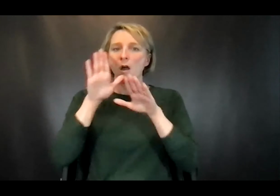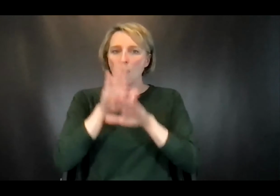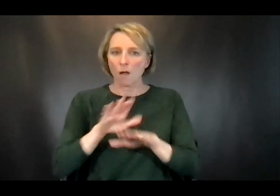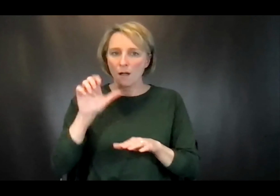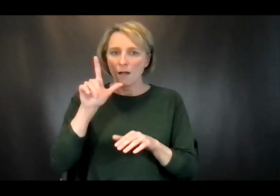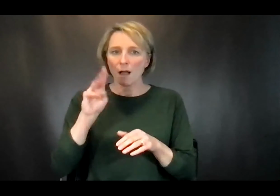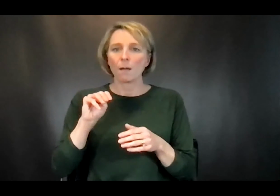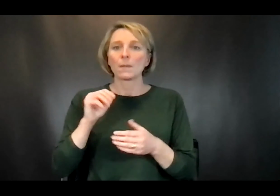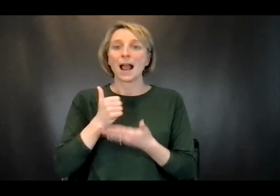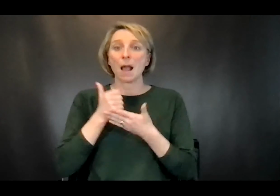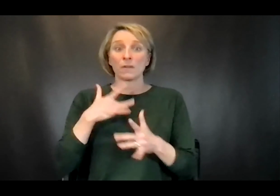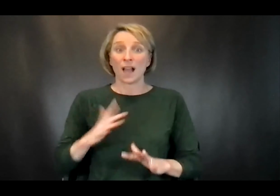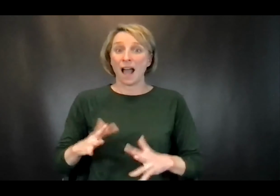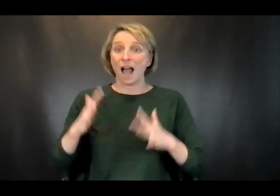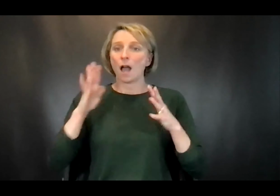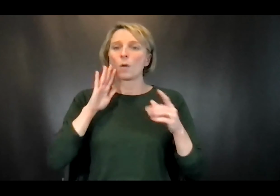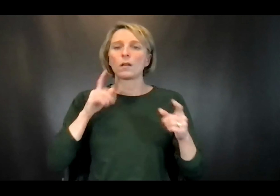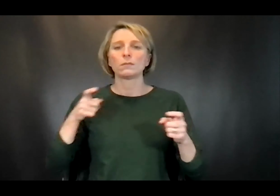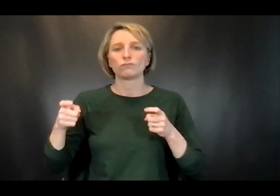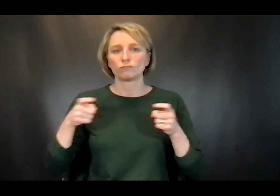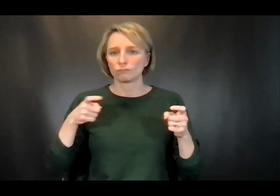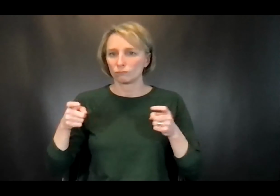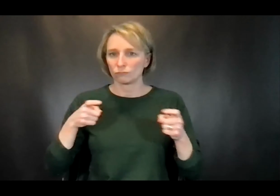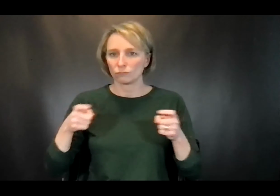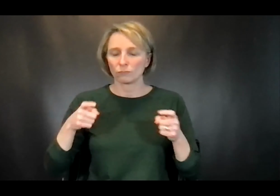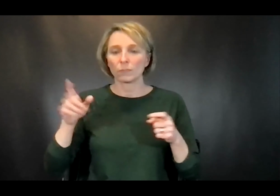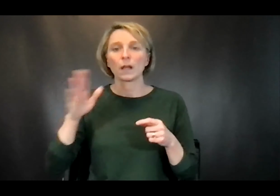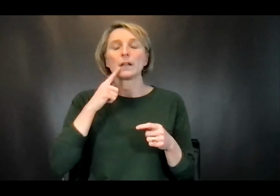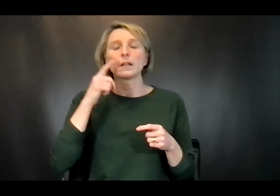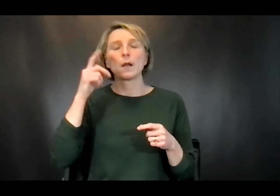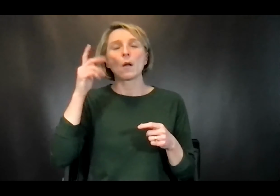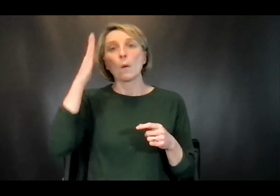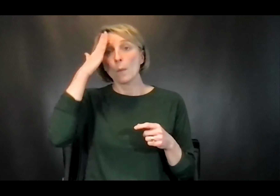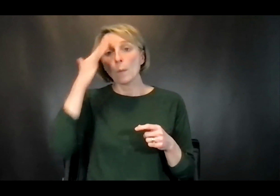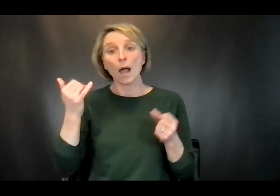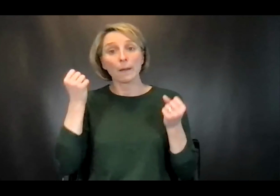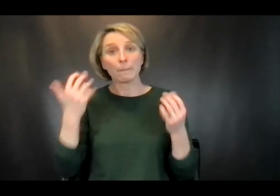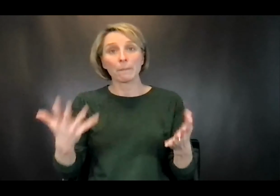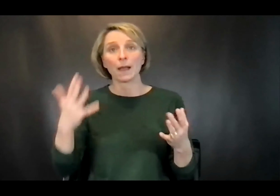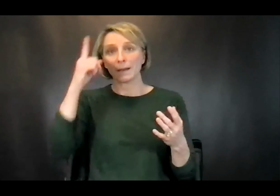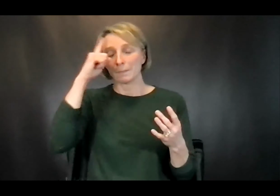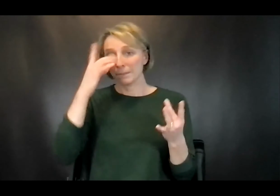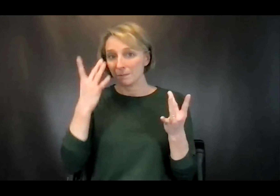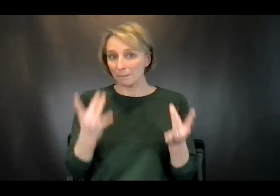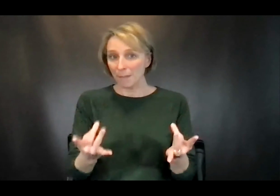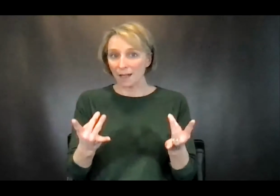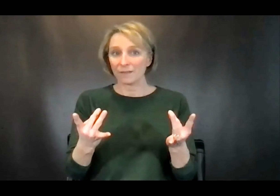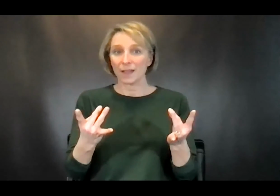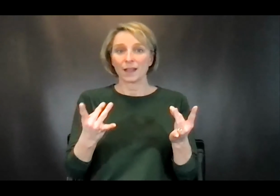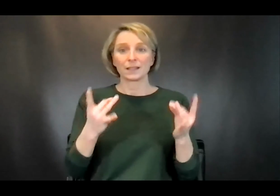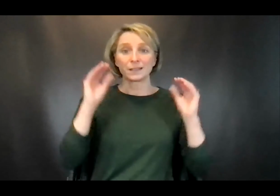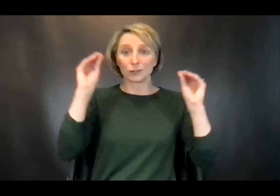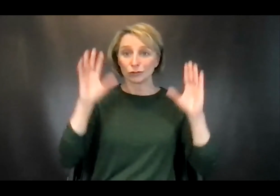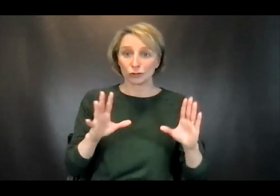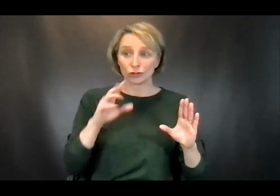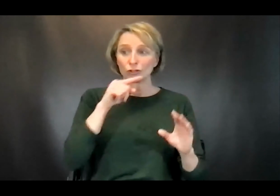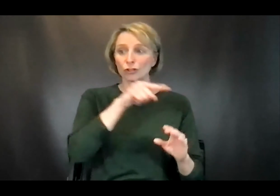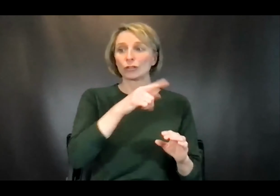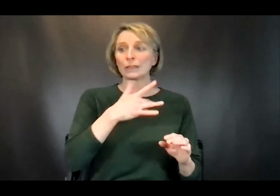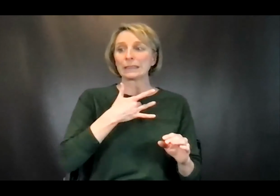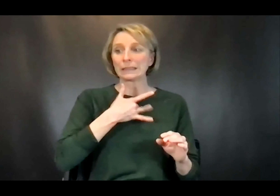your nervous system. So the reason why a lot of mindfulness technicians and teachers will go to the